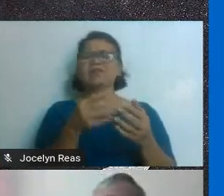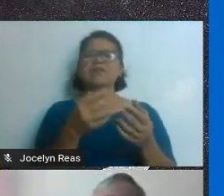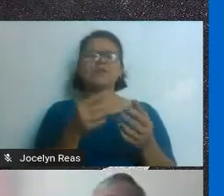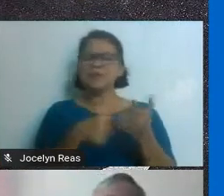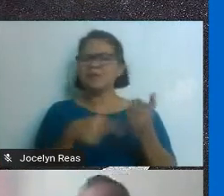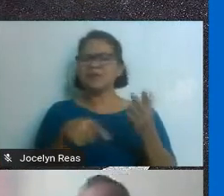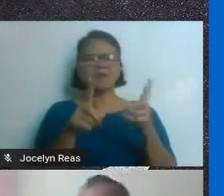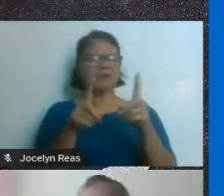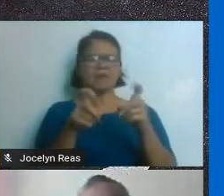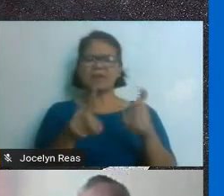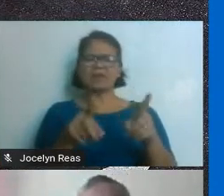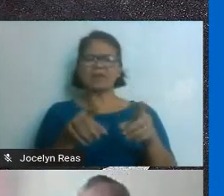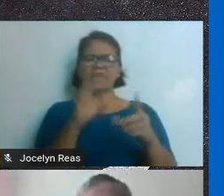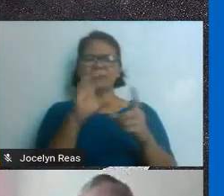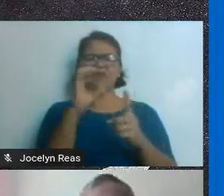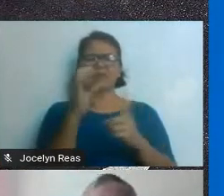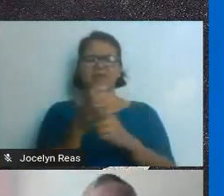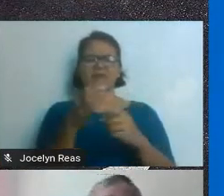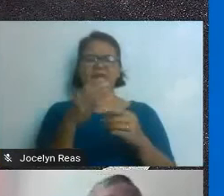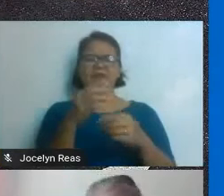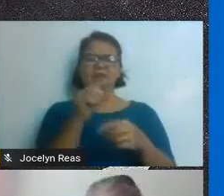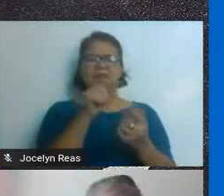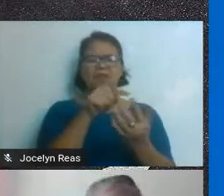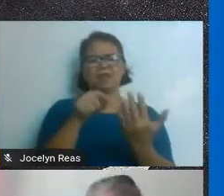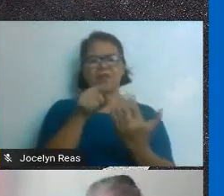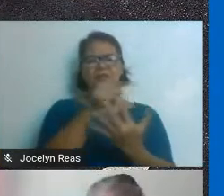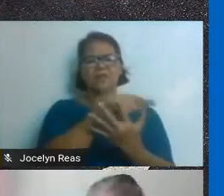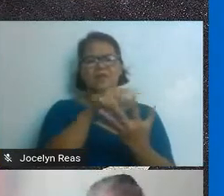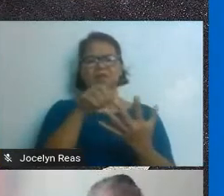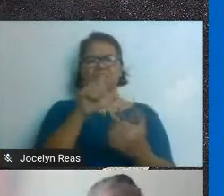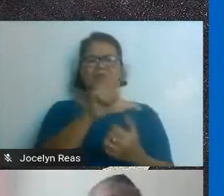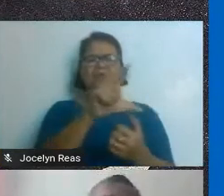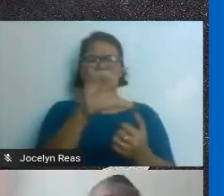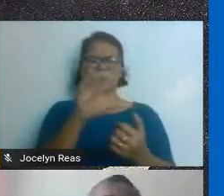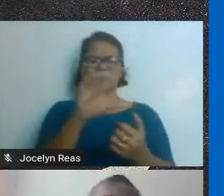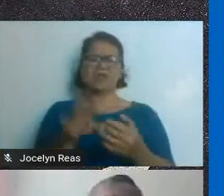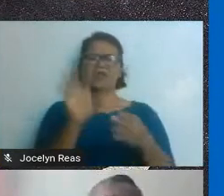the learning competencies? And finally, the final phase is the